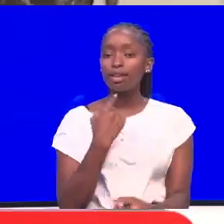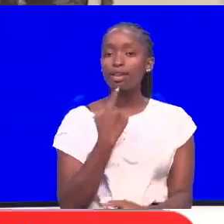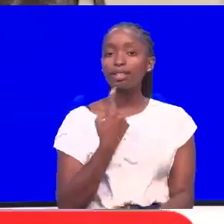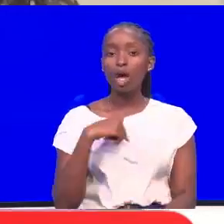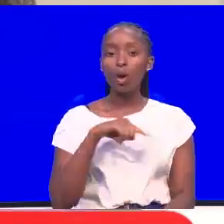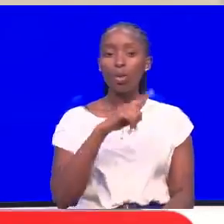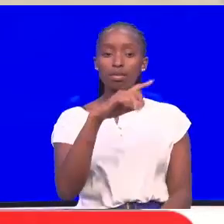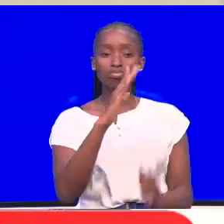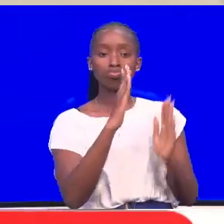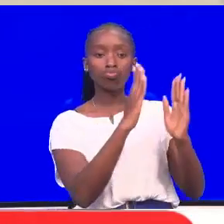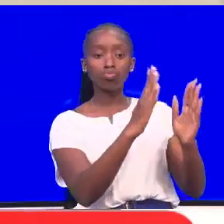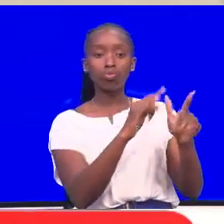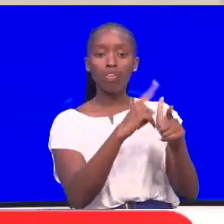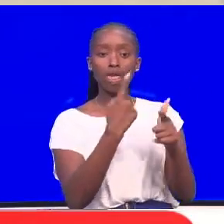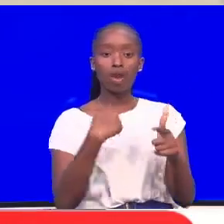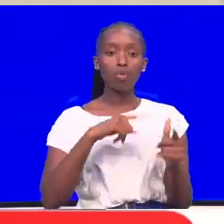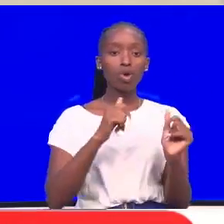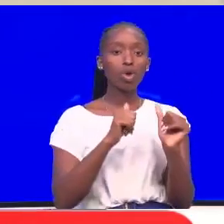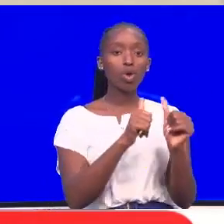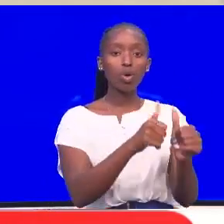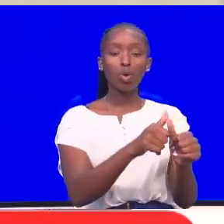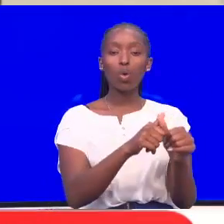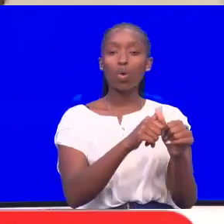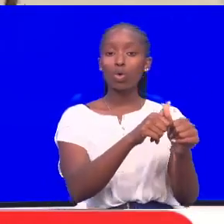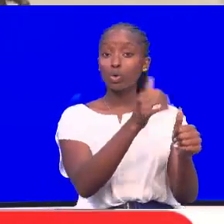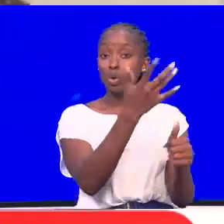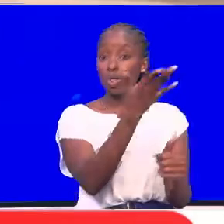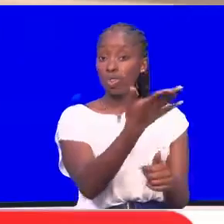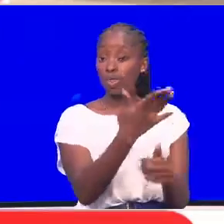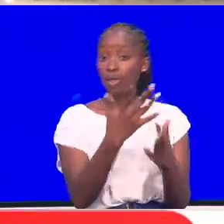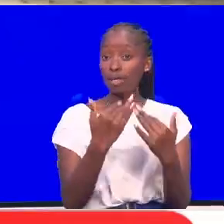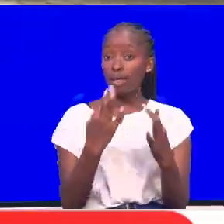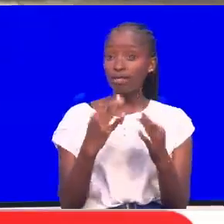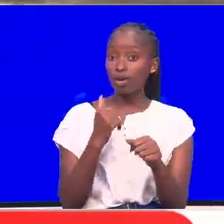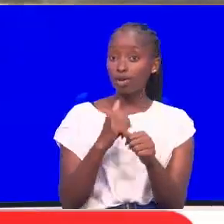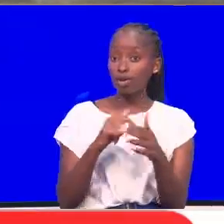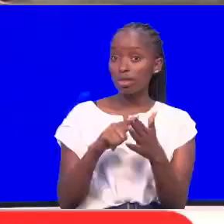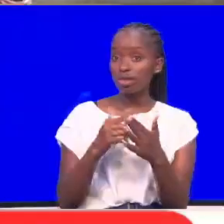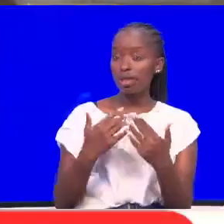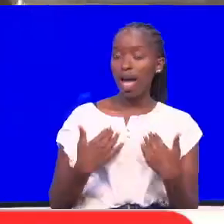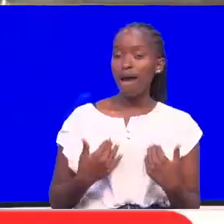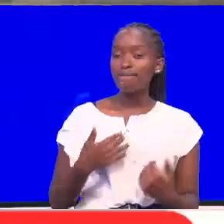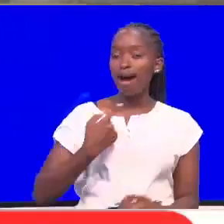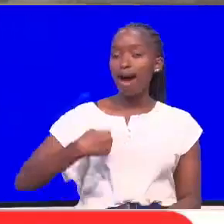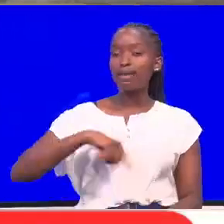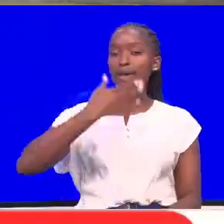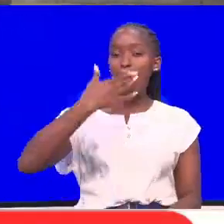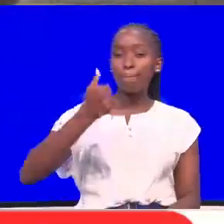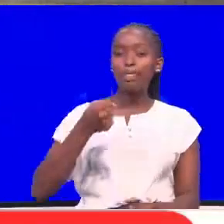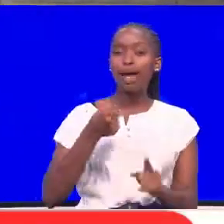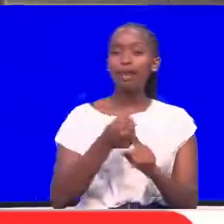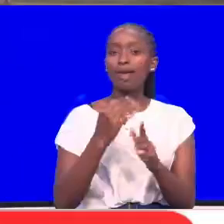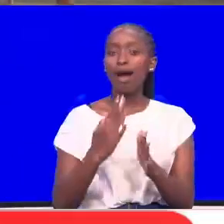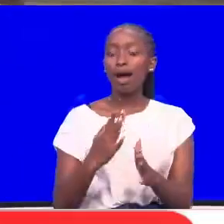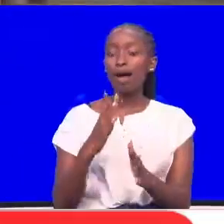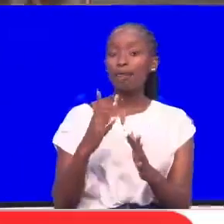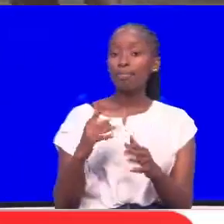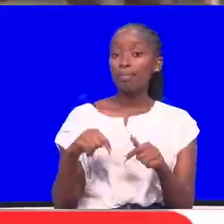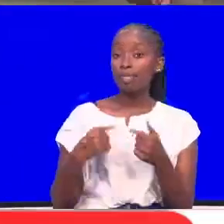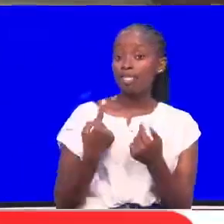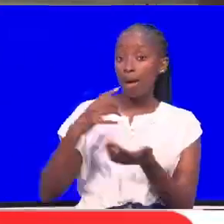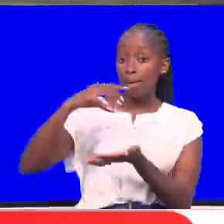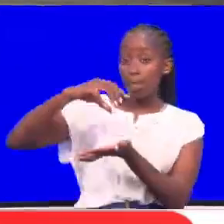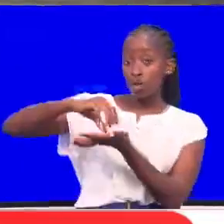tunaenda. Tukifanya hivi kama tuseme kama we have the best attackers. Maybe Moim, kwa sababu most my